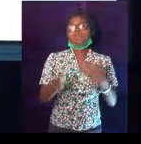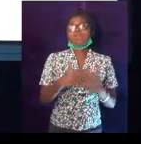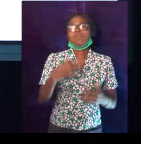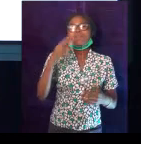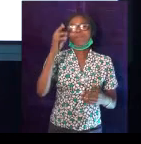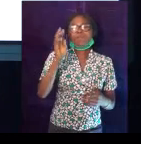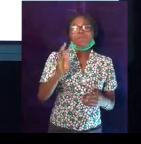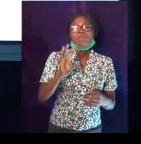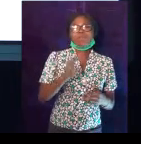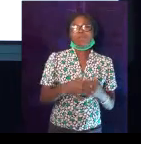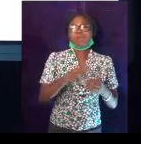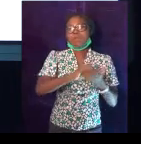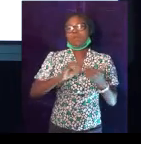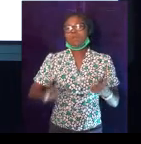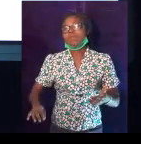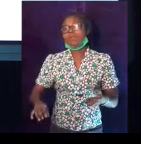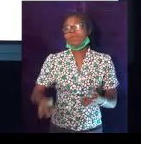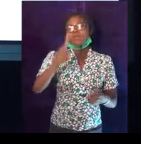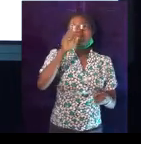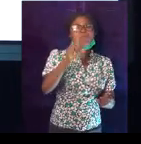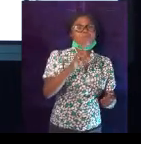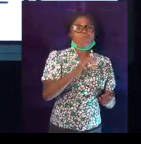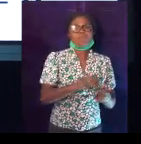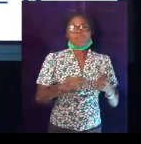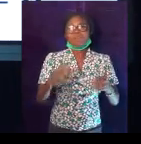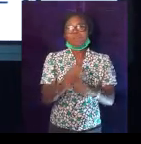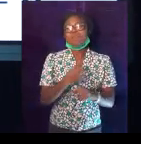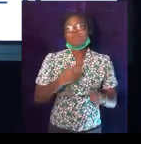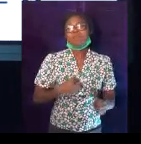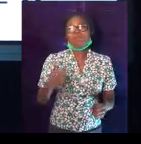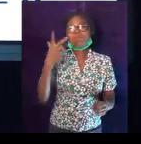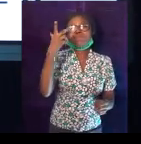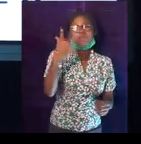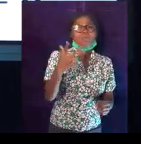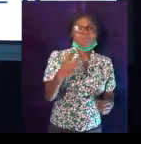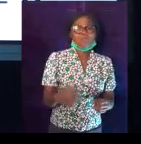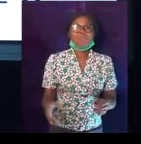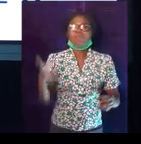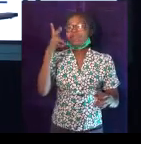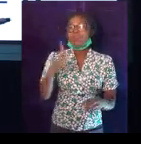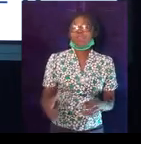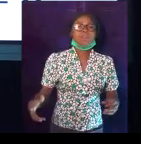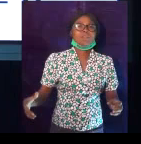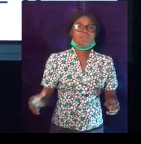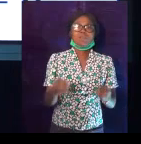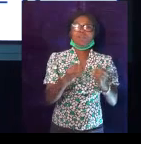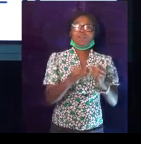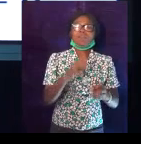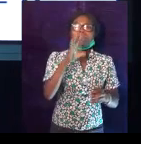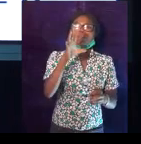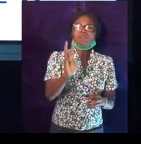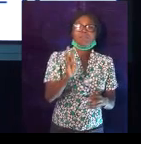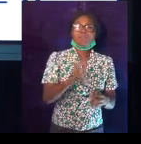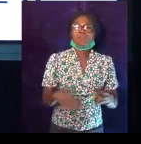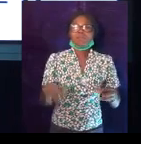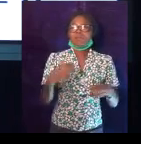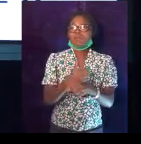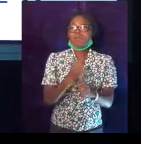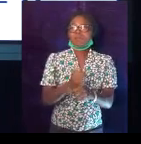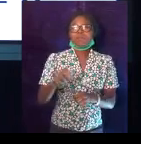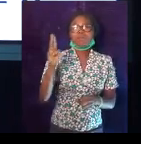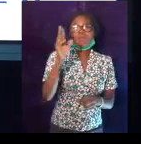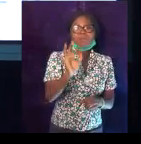easy. 4 minus 1, I get me 3. 3 and 6, and I make it up to